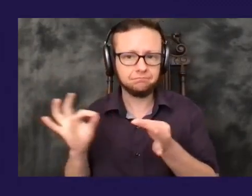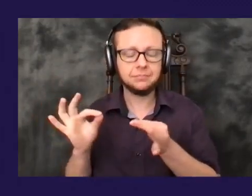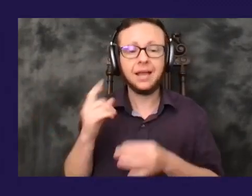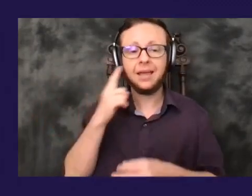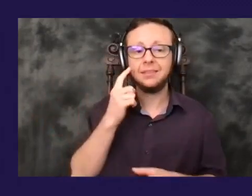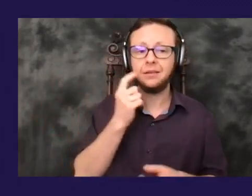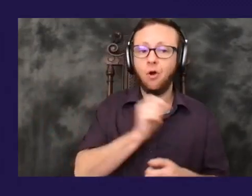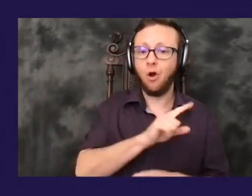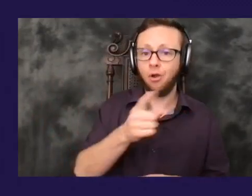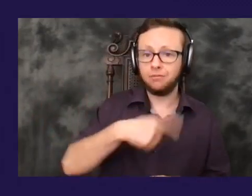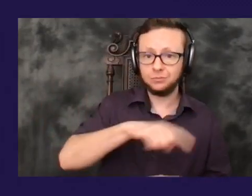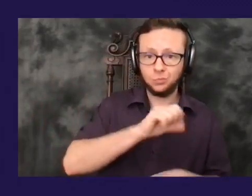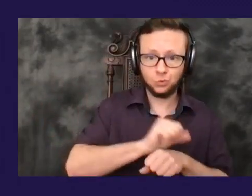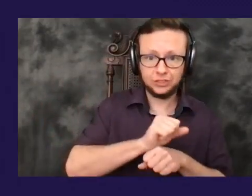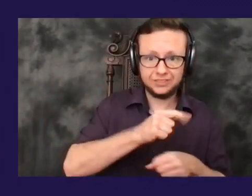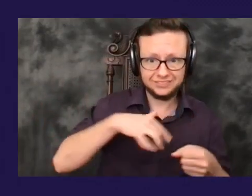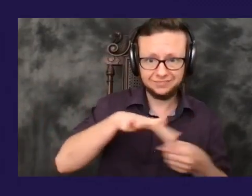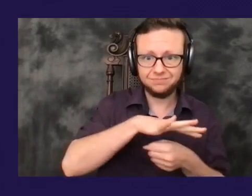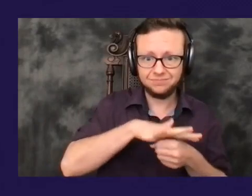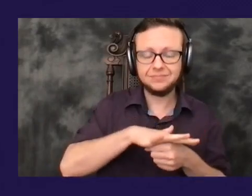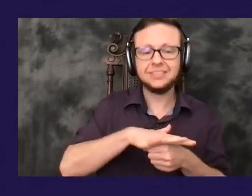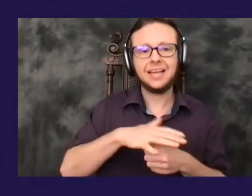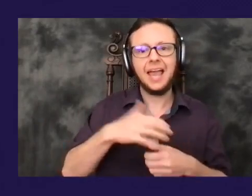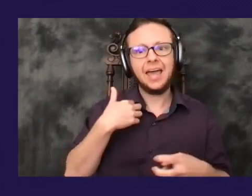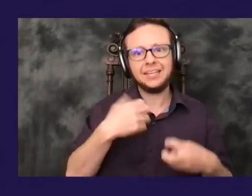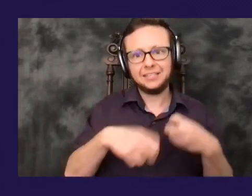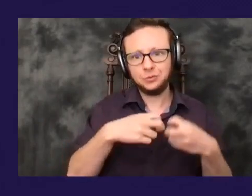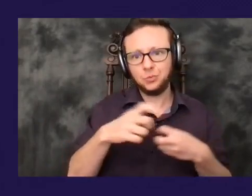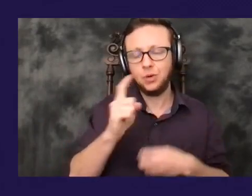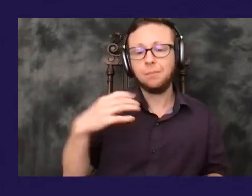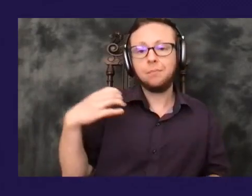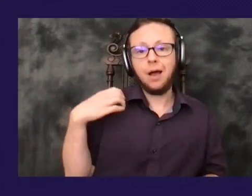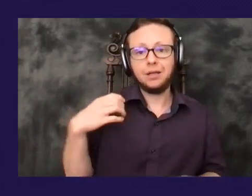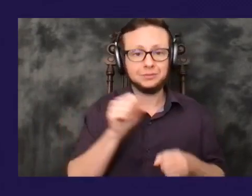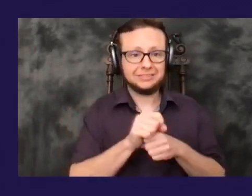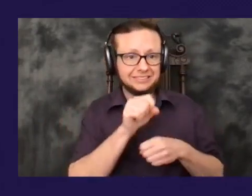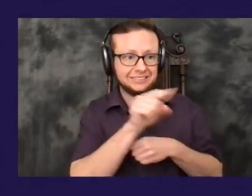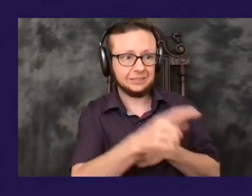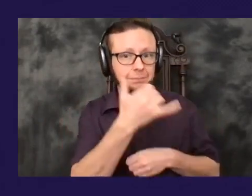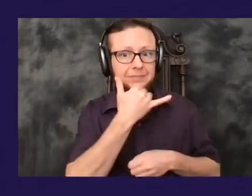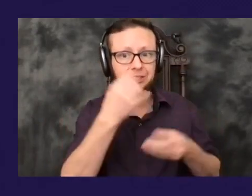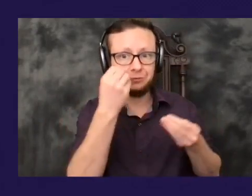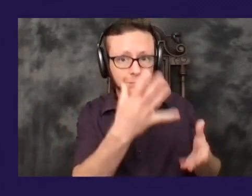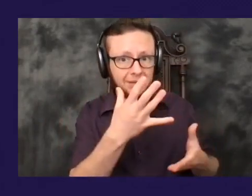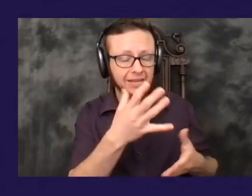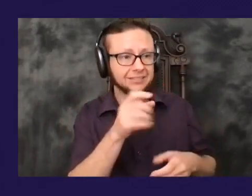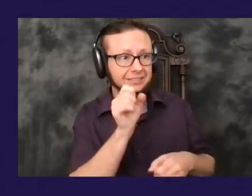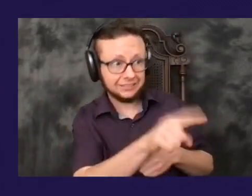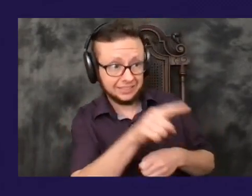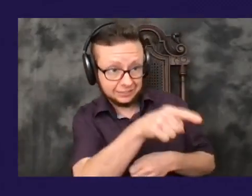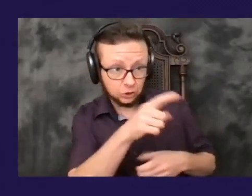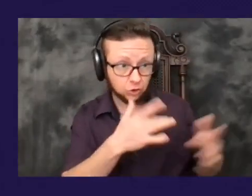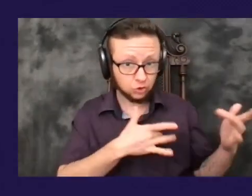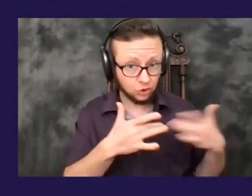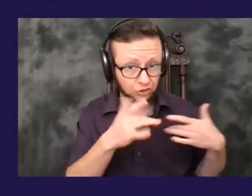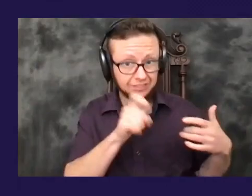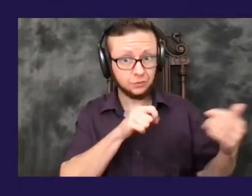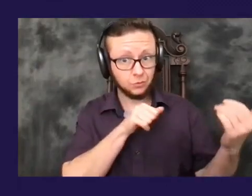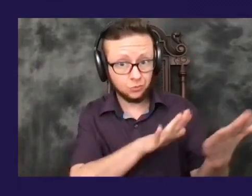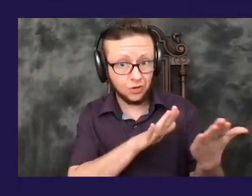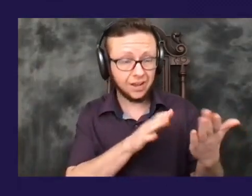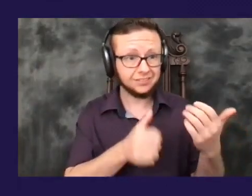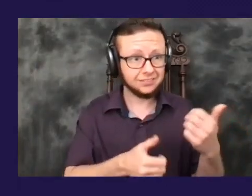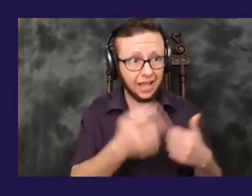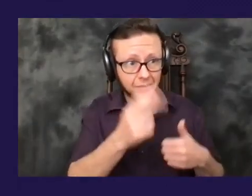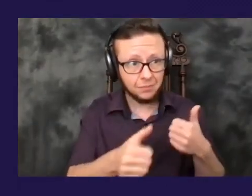have had the issue of our boss emailing us some piece of misinformation that crossed their desk and saying, is this a concern? Is this something we need to address? Is this high